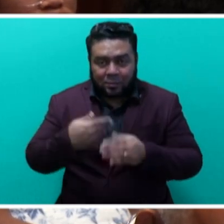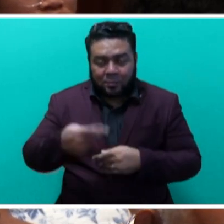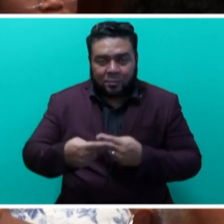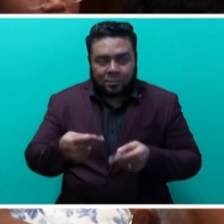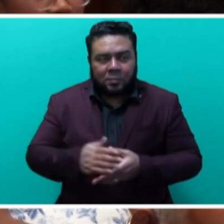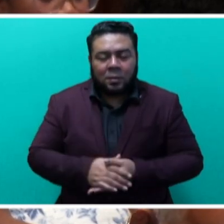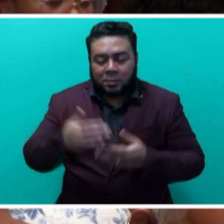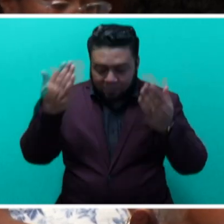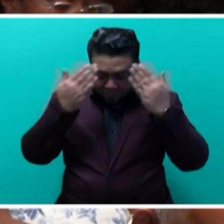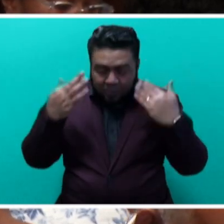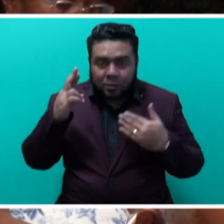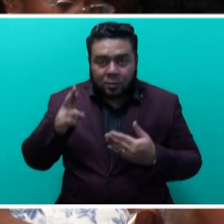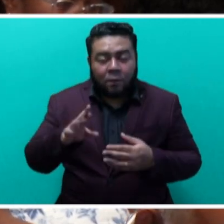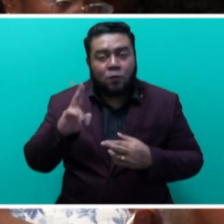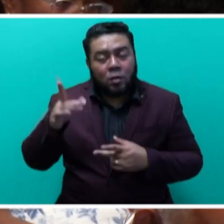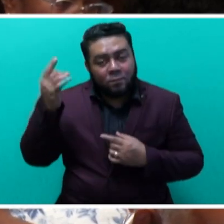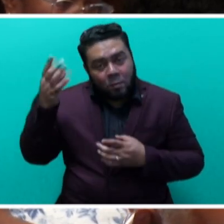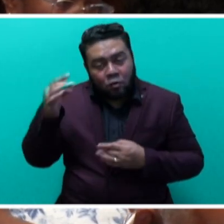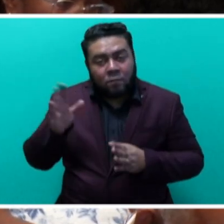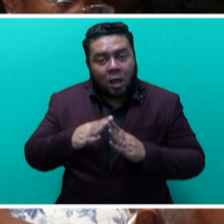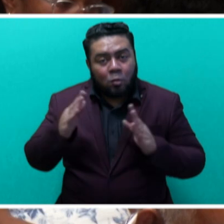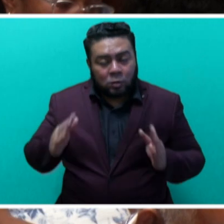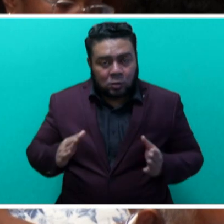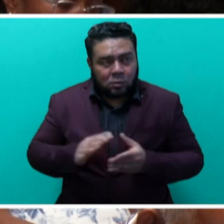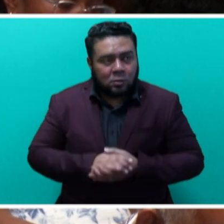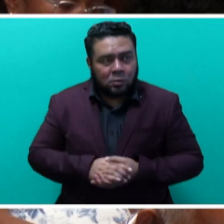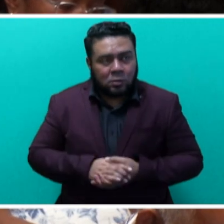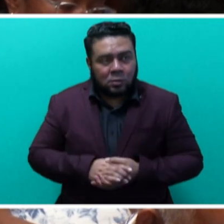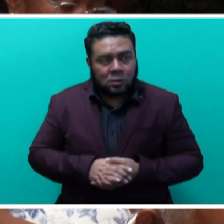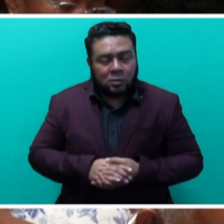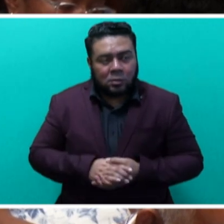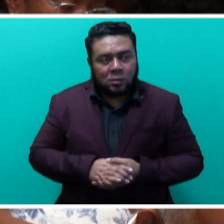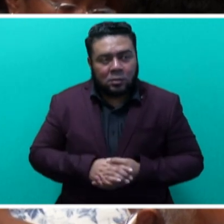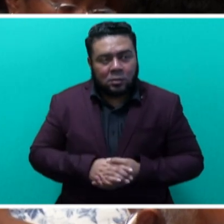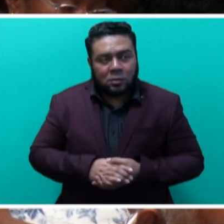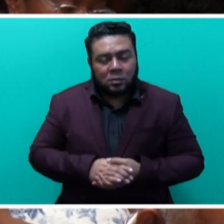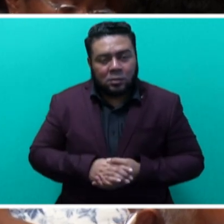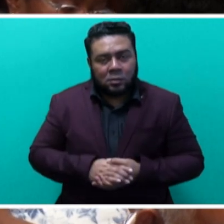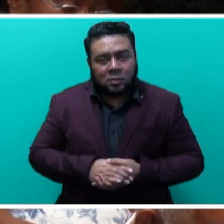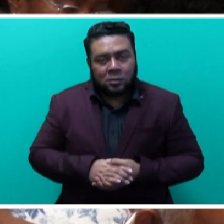Mr. Speaker, sir, for the information of the House, the selection of the